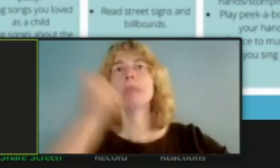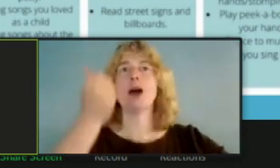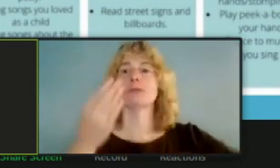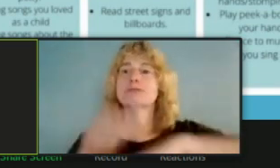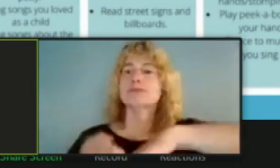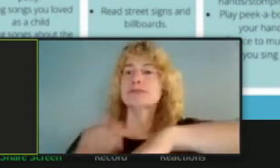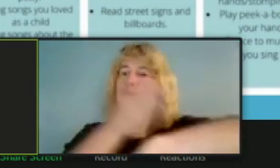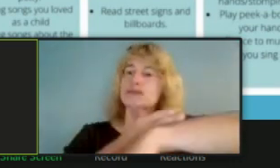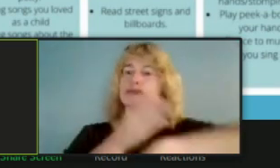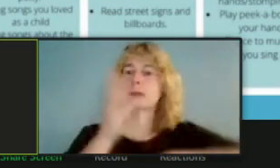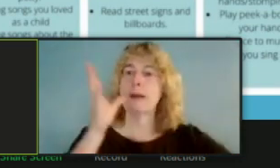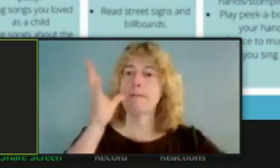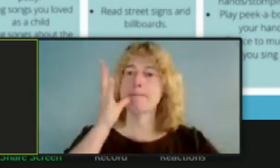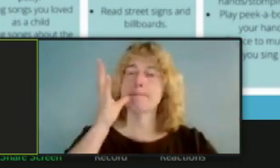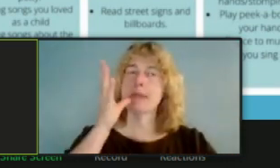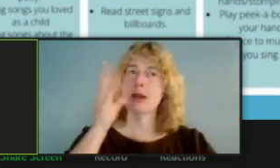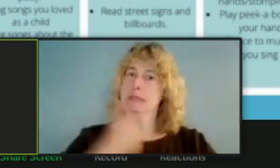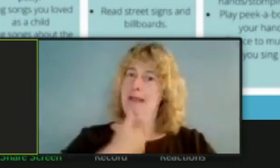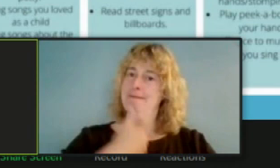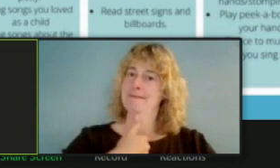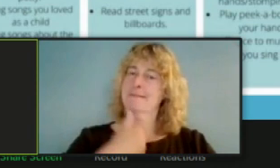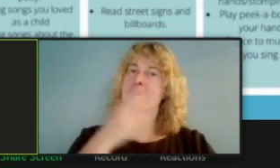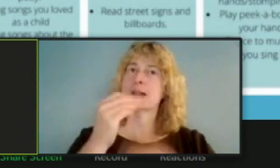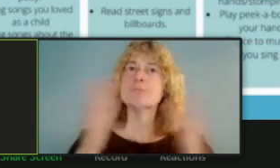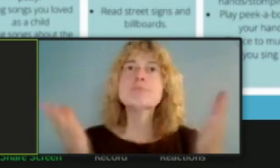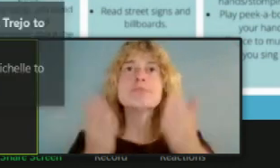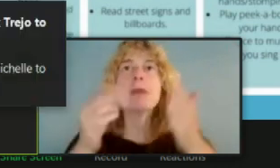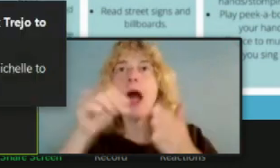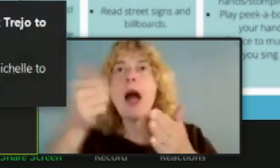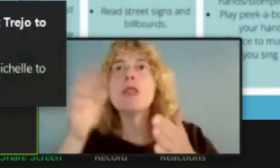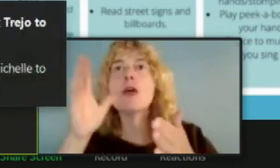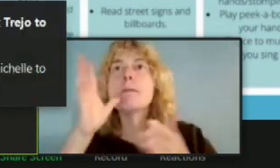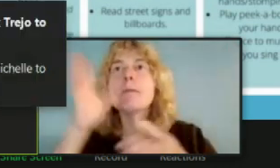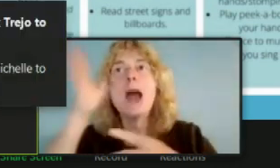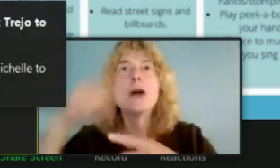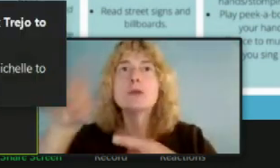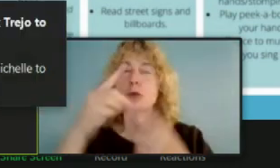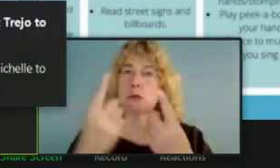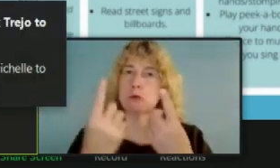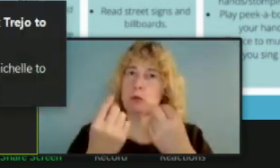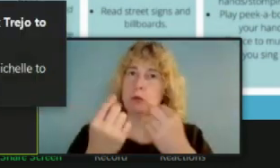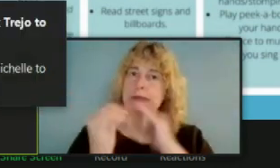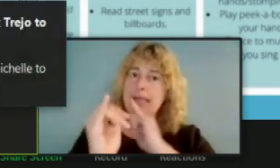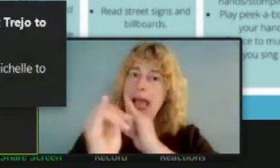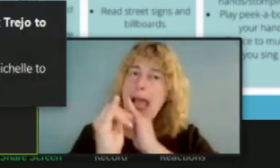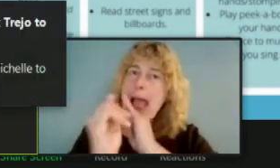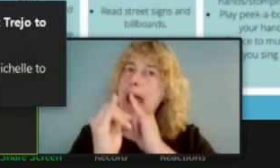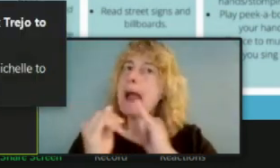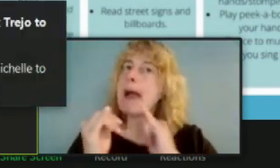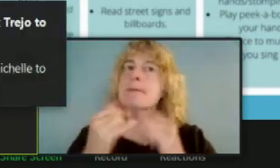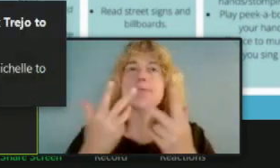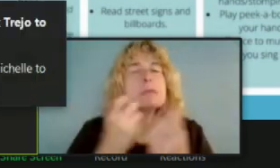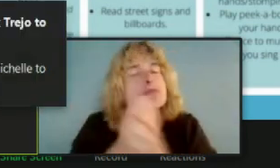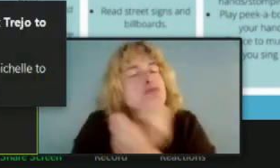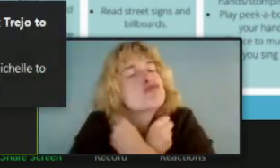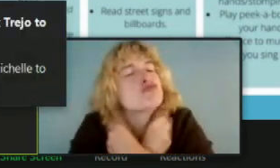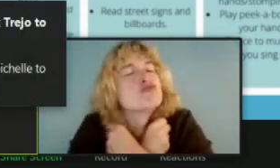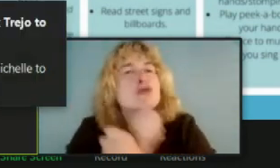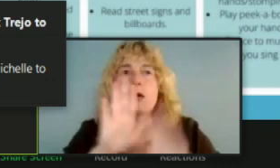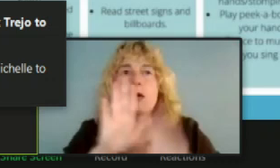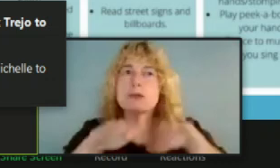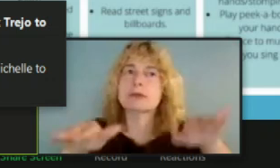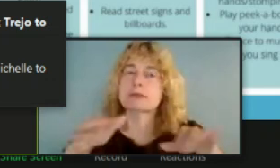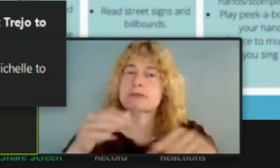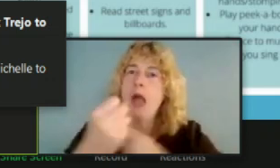me encourage other parents to do the same thing that we already been doing. Loving on your child, hugging on your children,